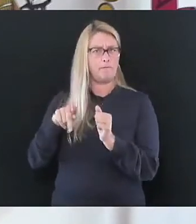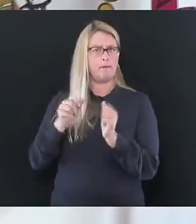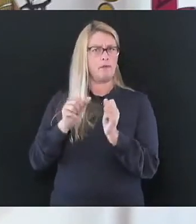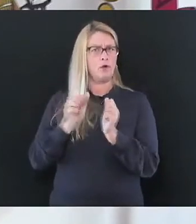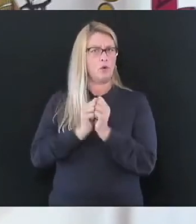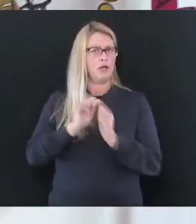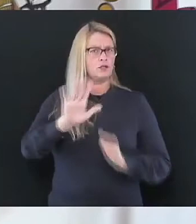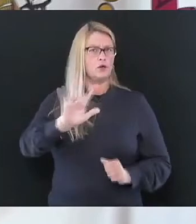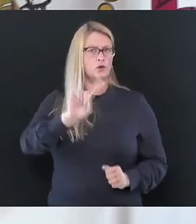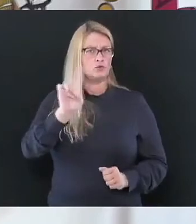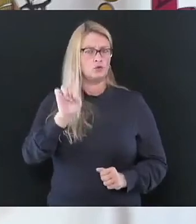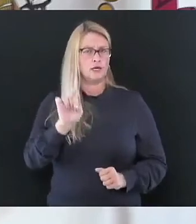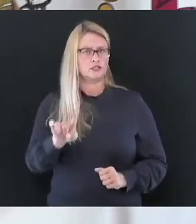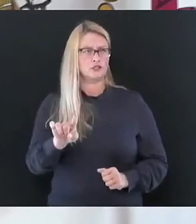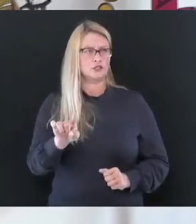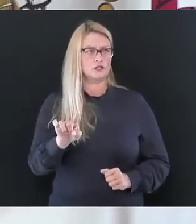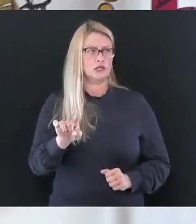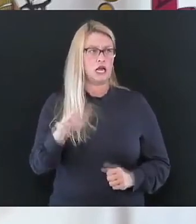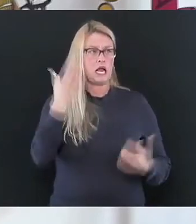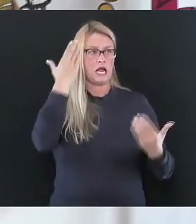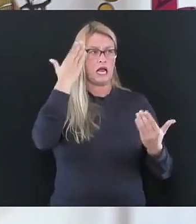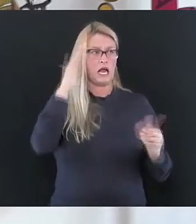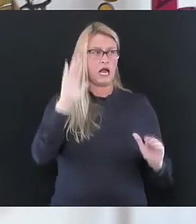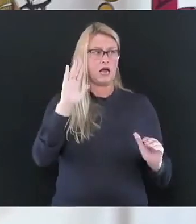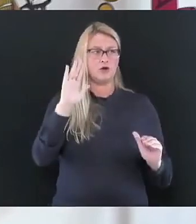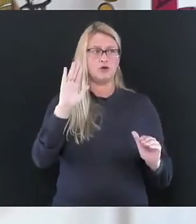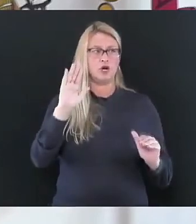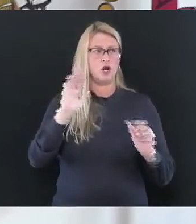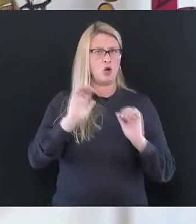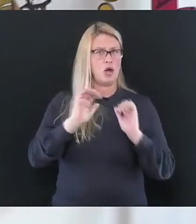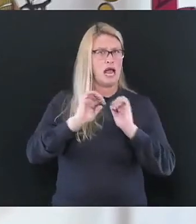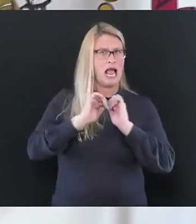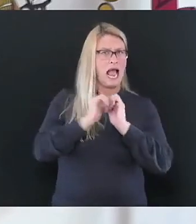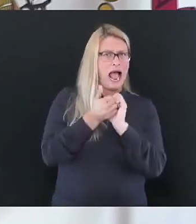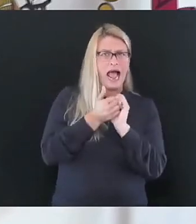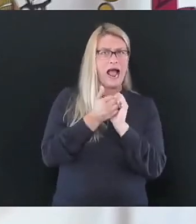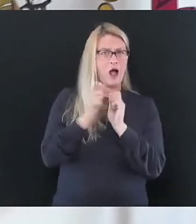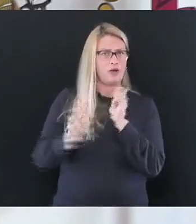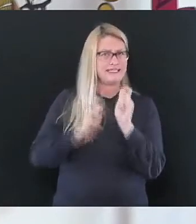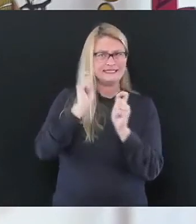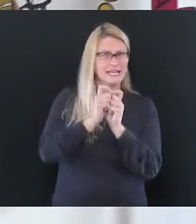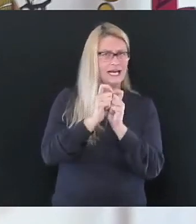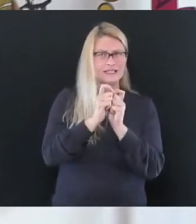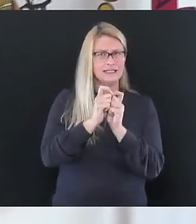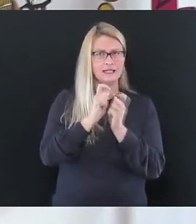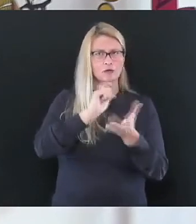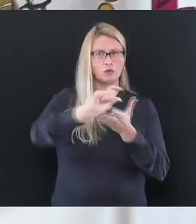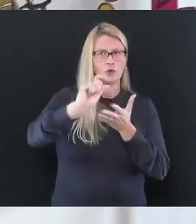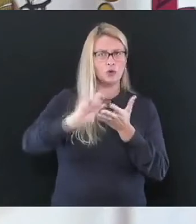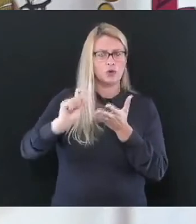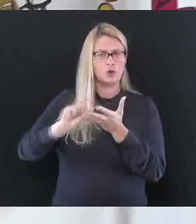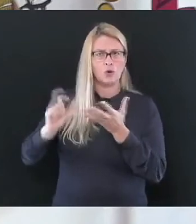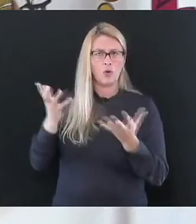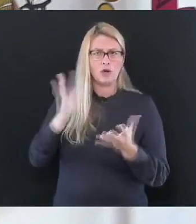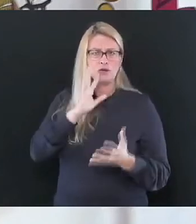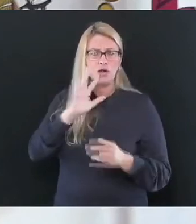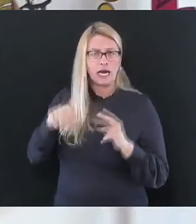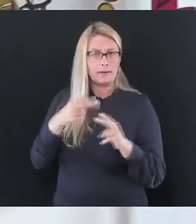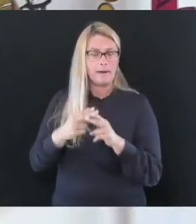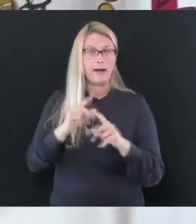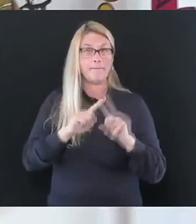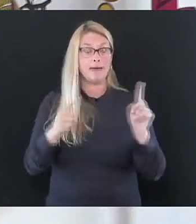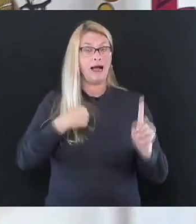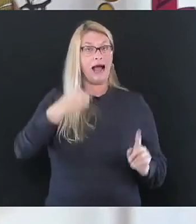I don't know exactly how the money has gone out, and everything from the standpoint of what's going on, but I do